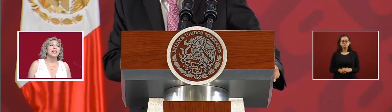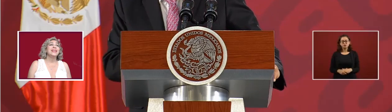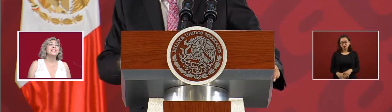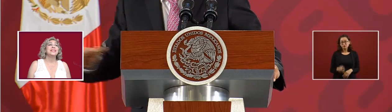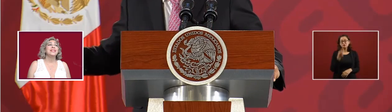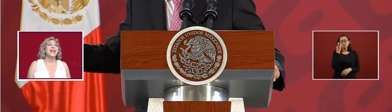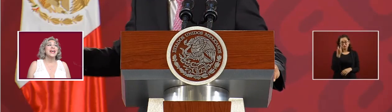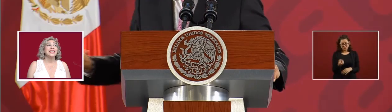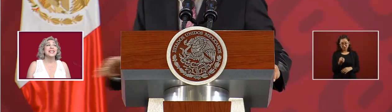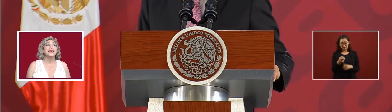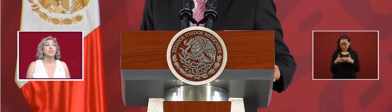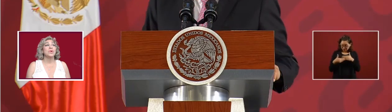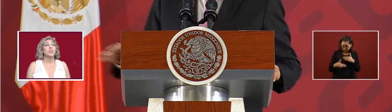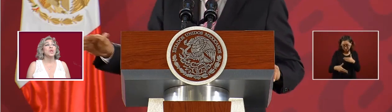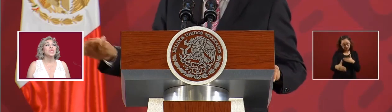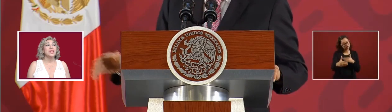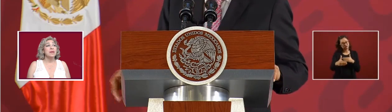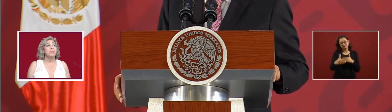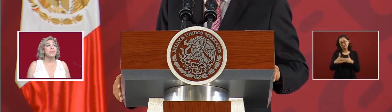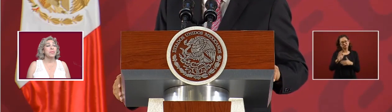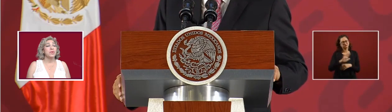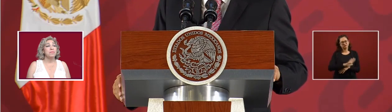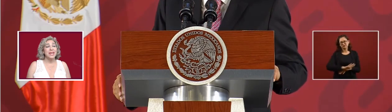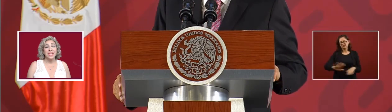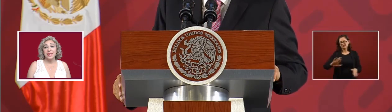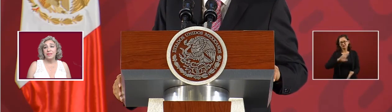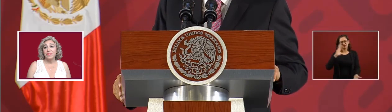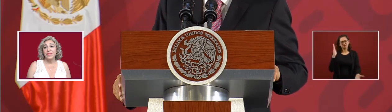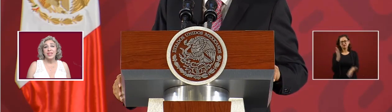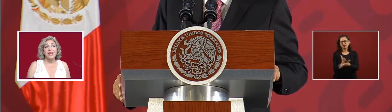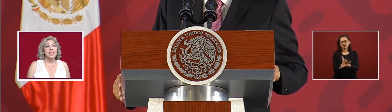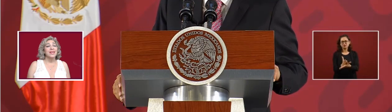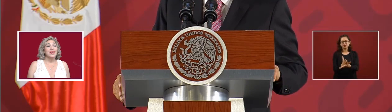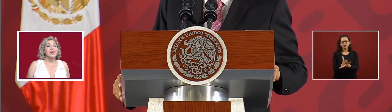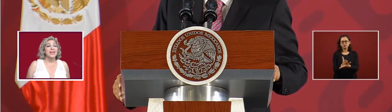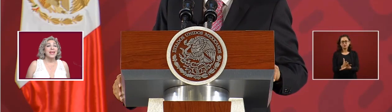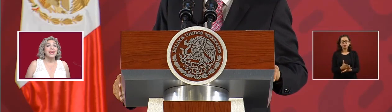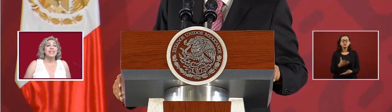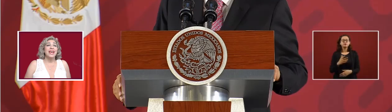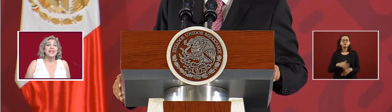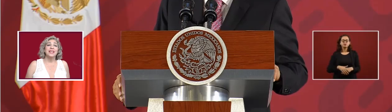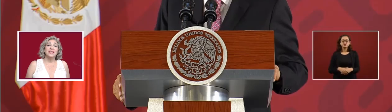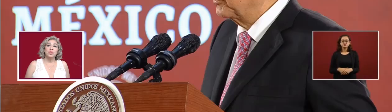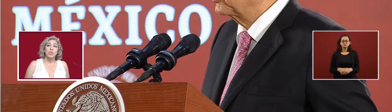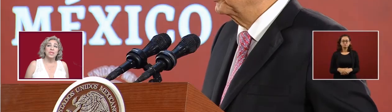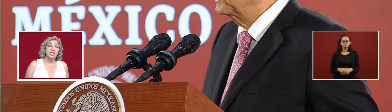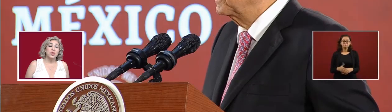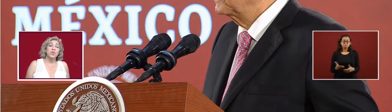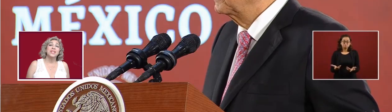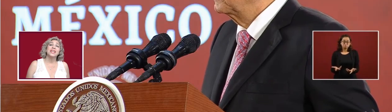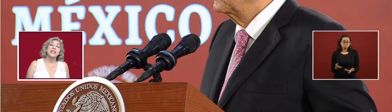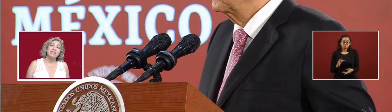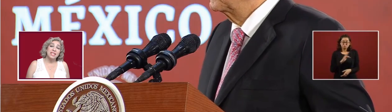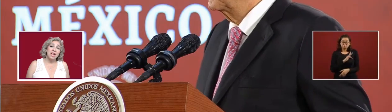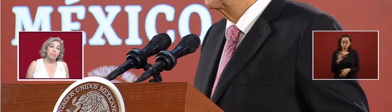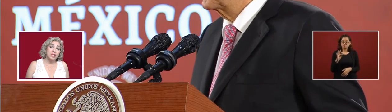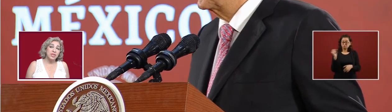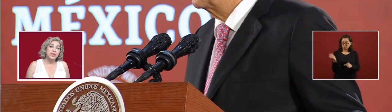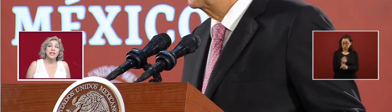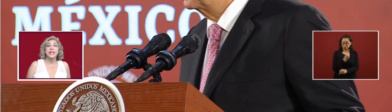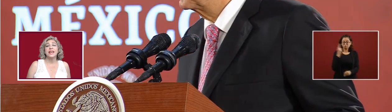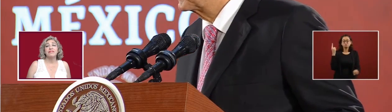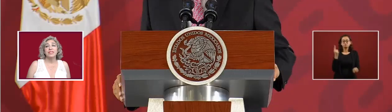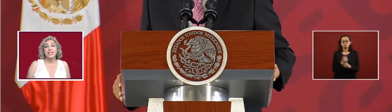is that is what will not be permitted and that is what's going to give us the